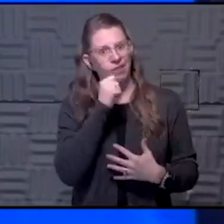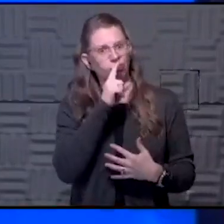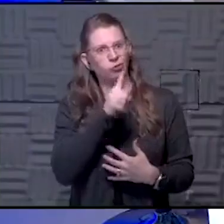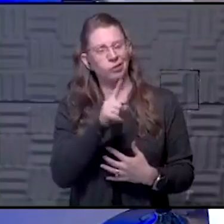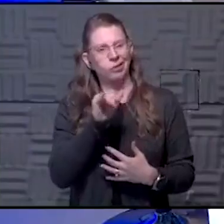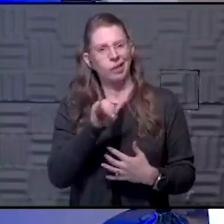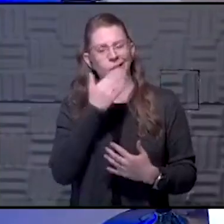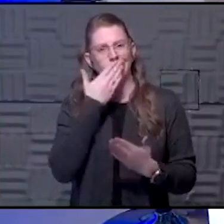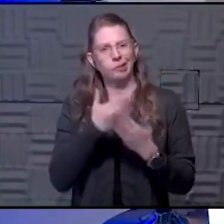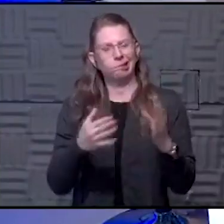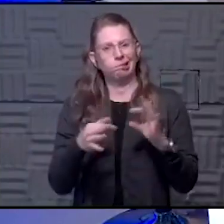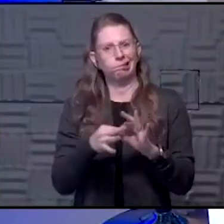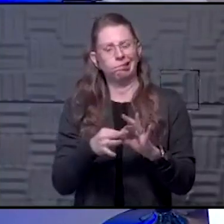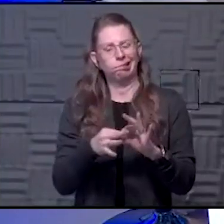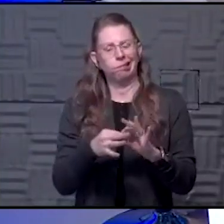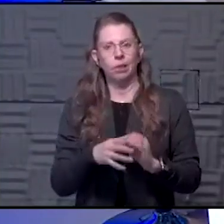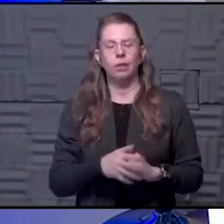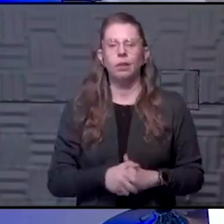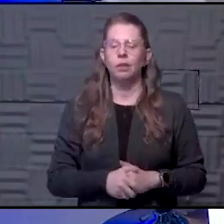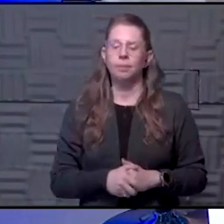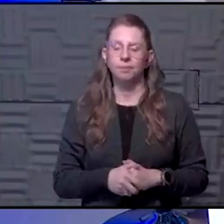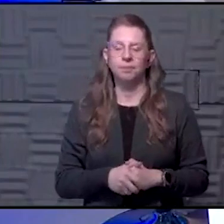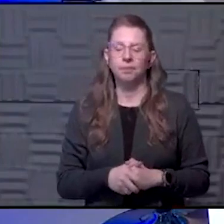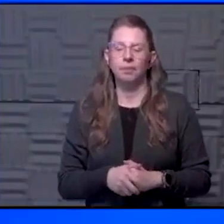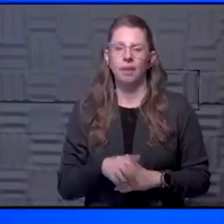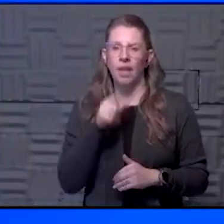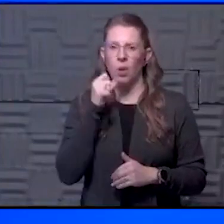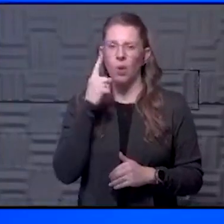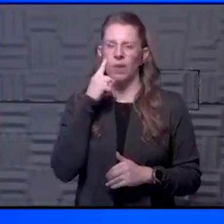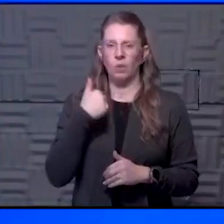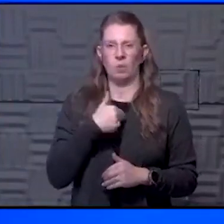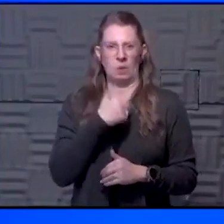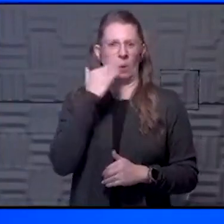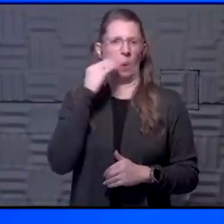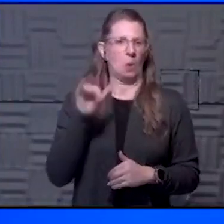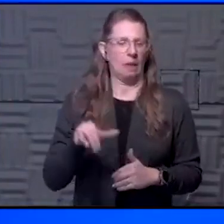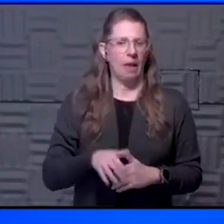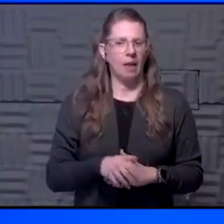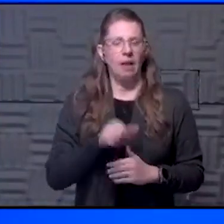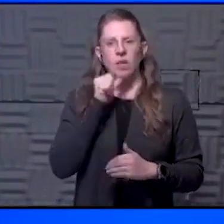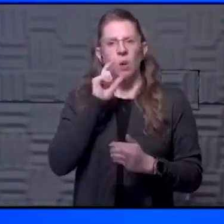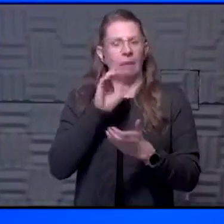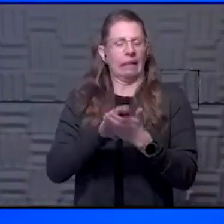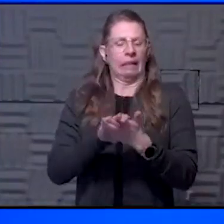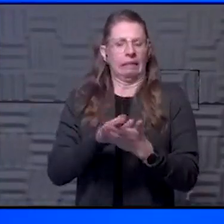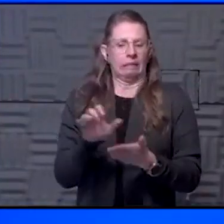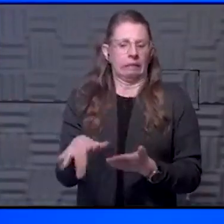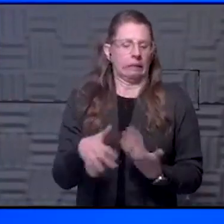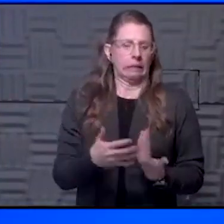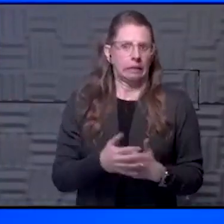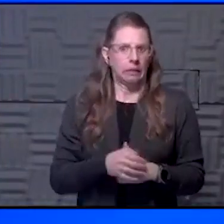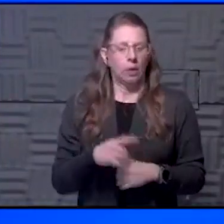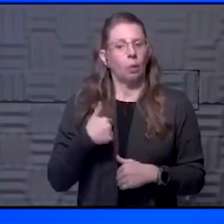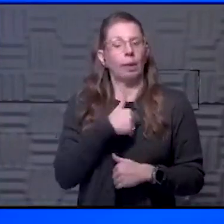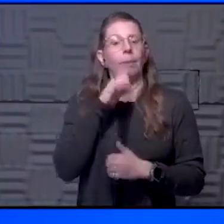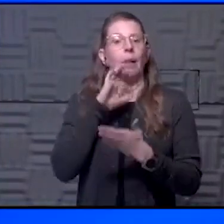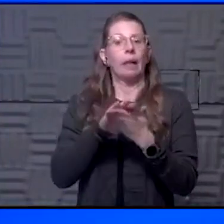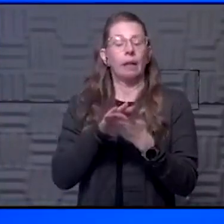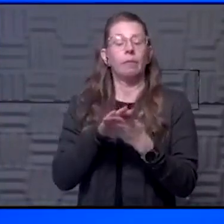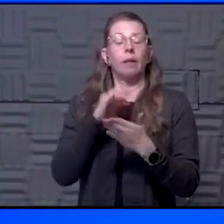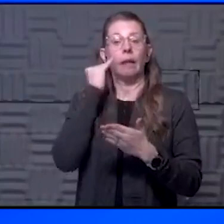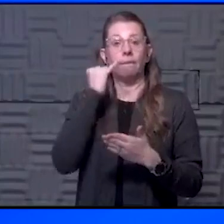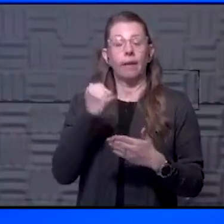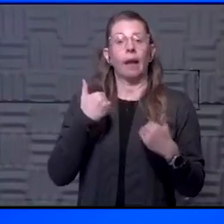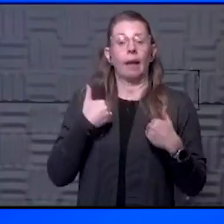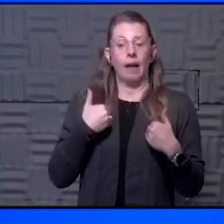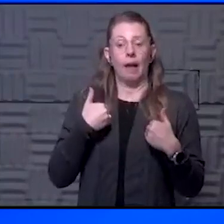that's a good correlation. Yeah, I don't think we really need, we know that. I don't believe it is. We certainly believe that if you do